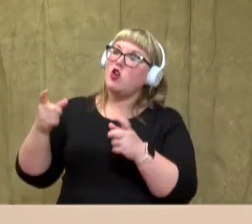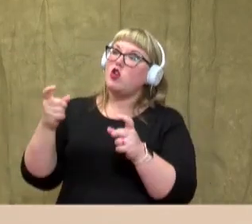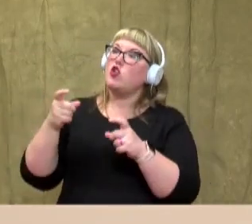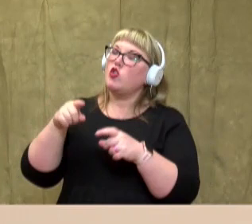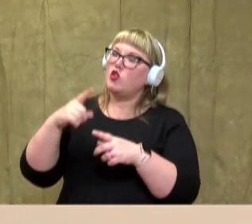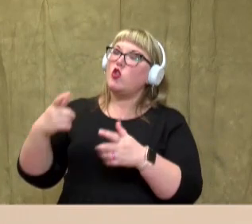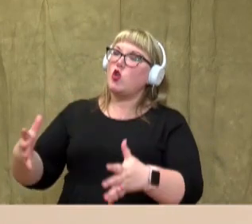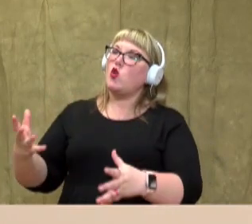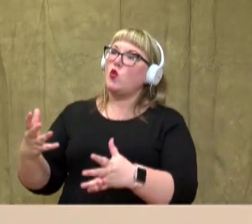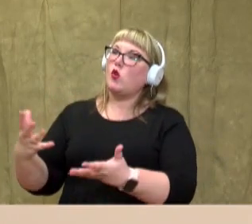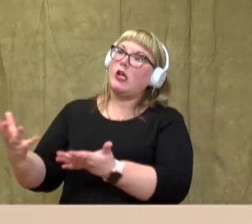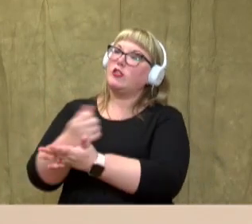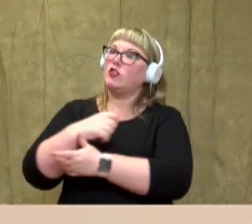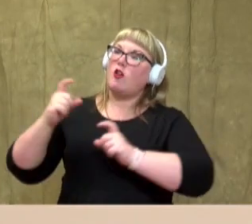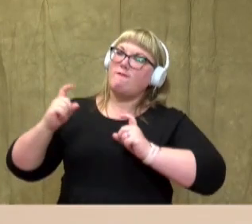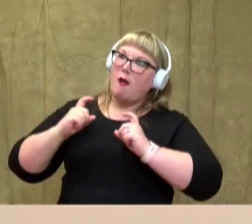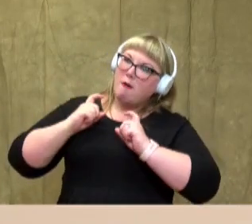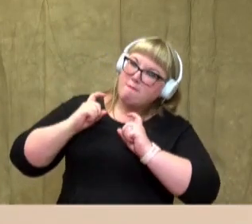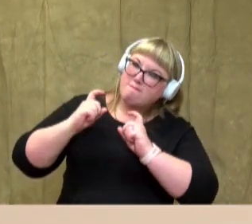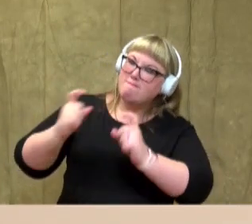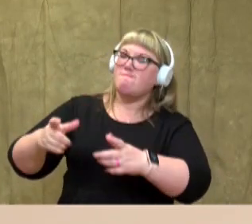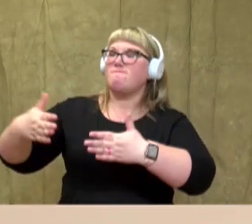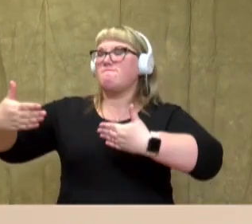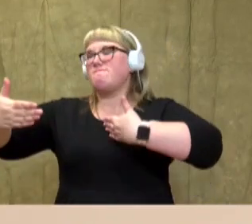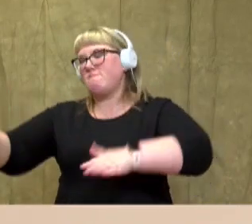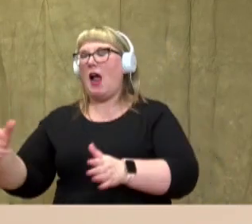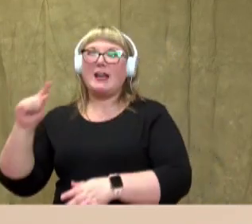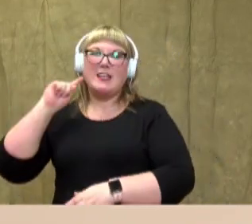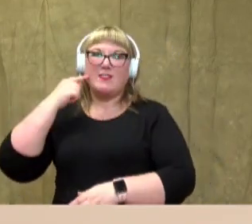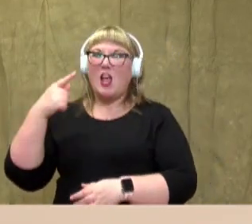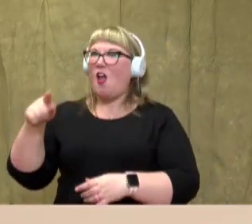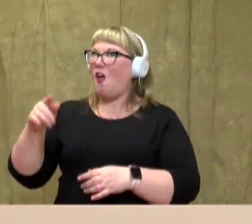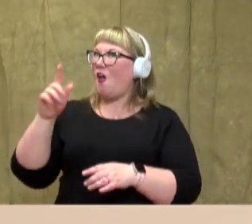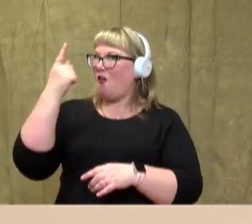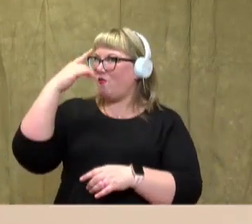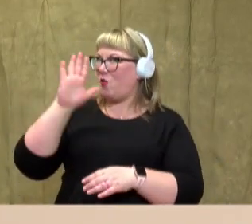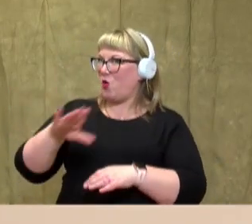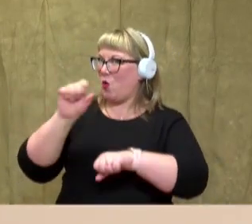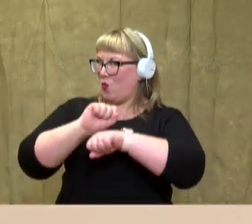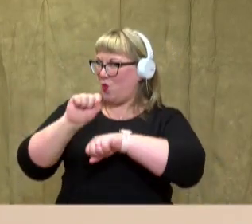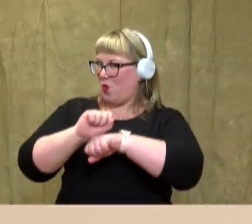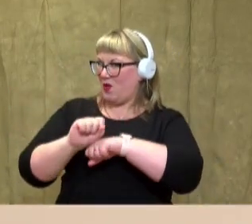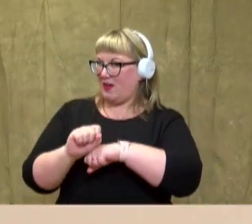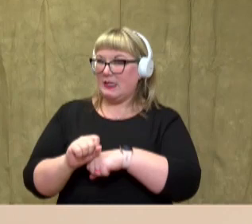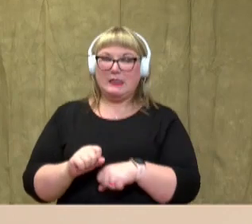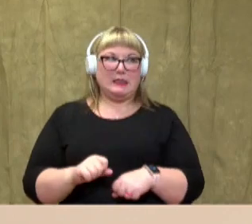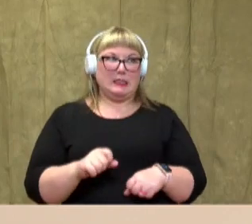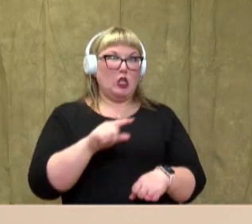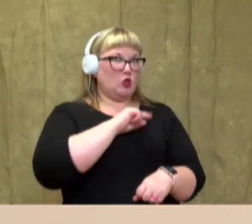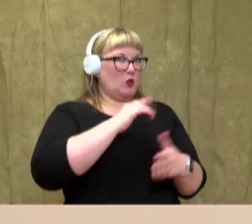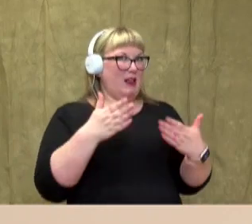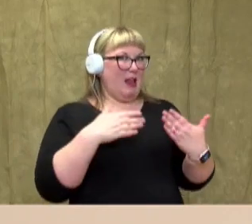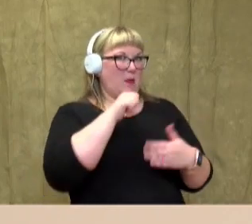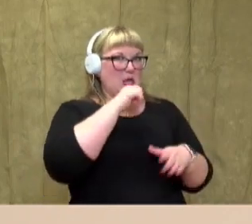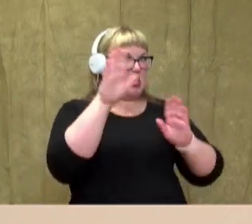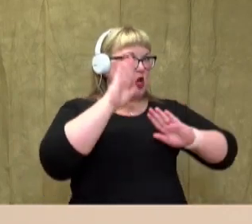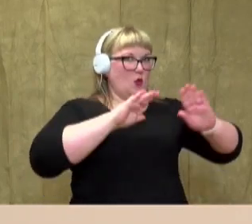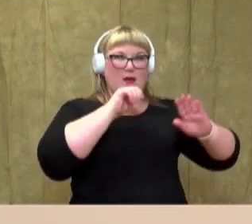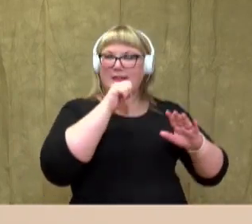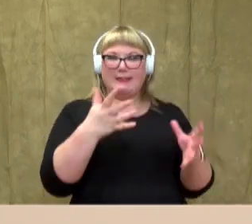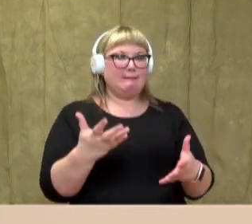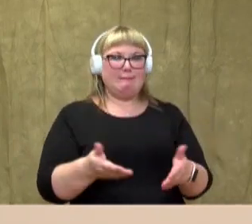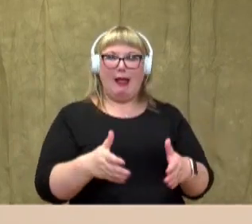big box of candy for all of your help." George was glad he was not in trouble, but he did not take